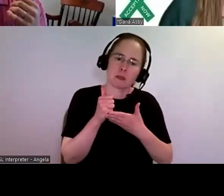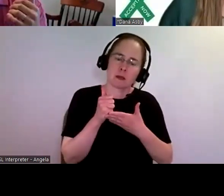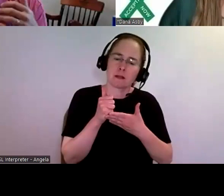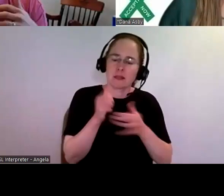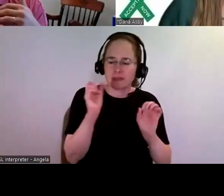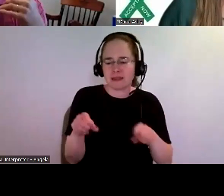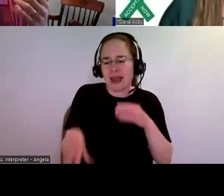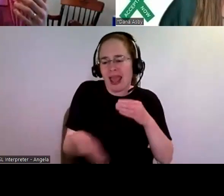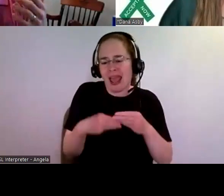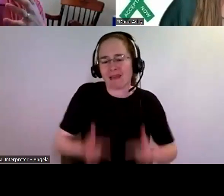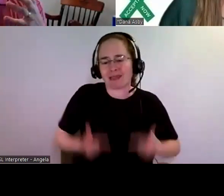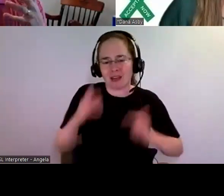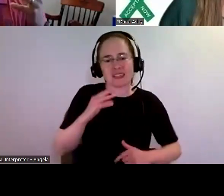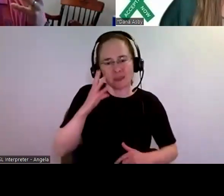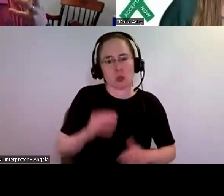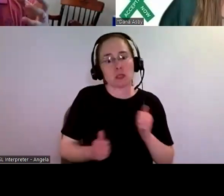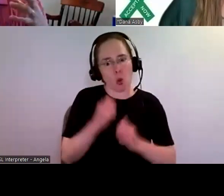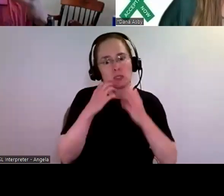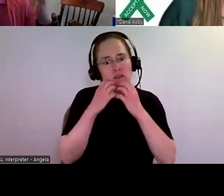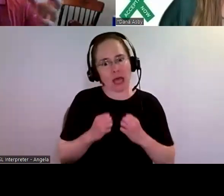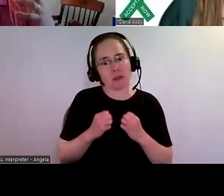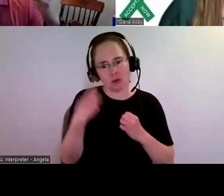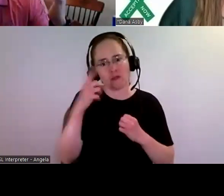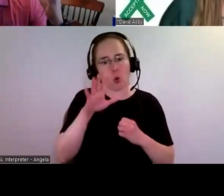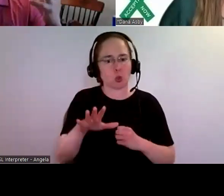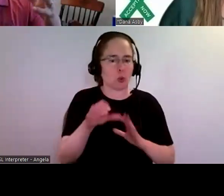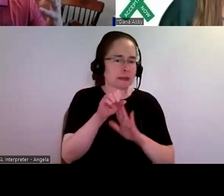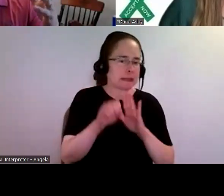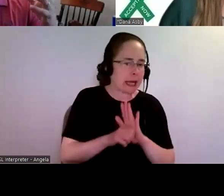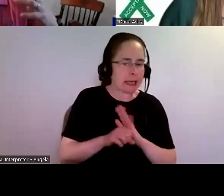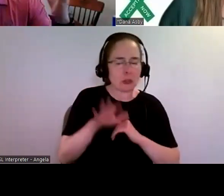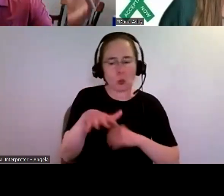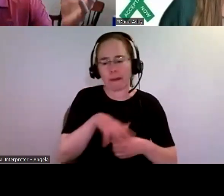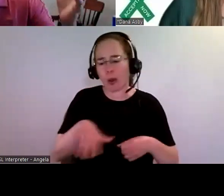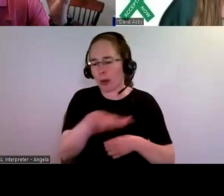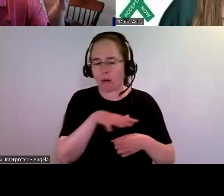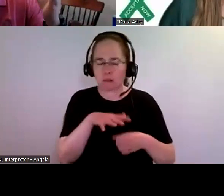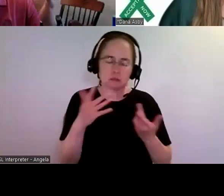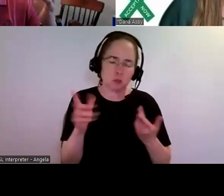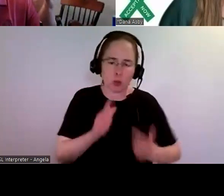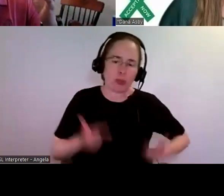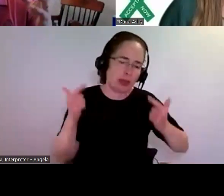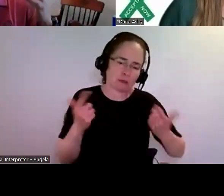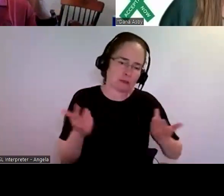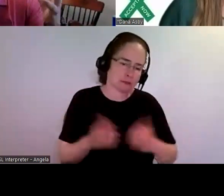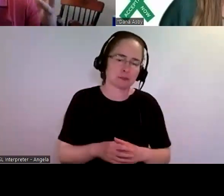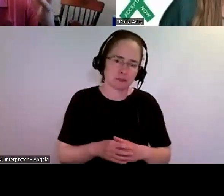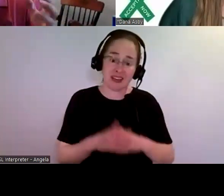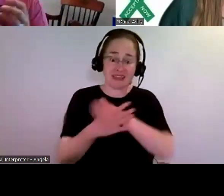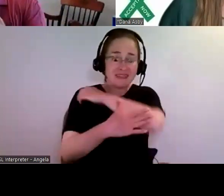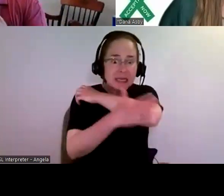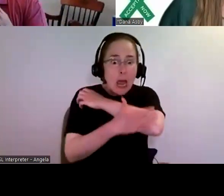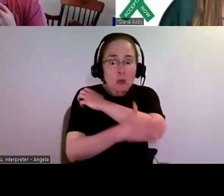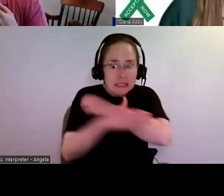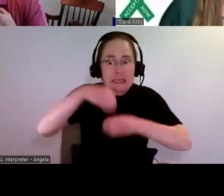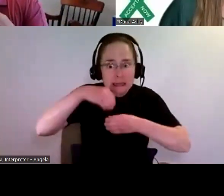lived experience, which is most valuable for wherever you are, whichever state, whichever, county, even as sad as it is, the county in the